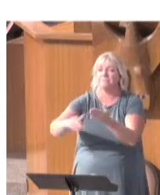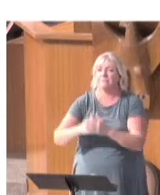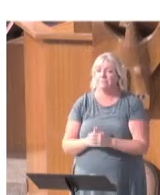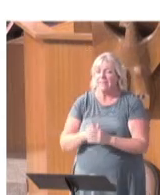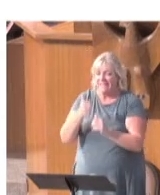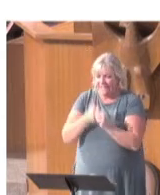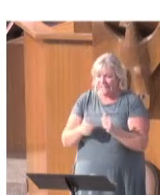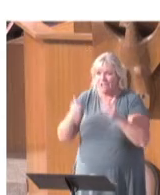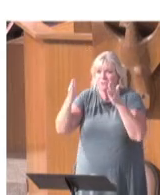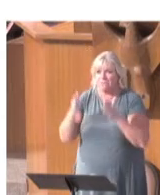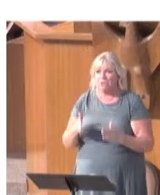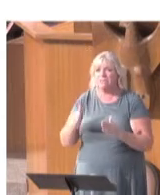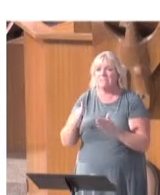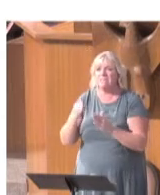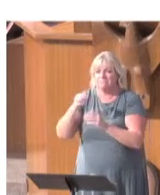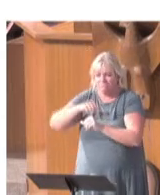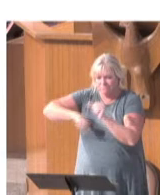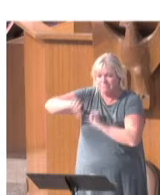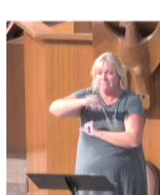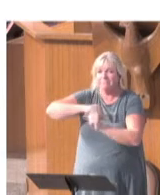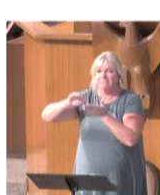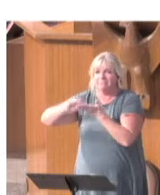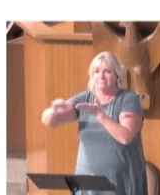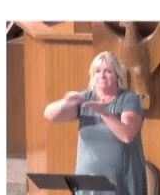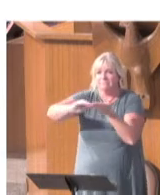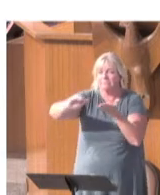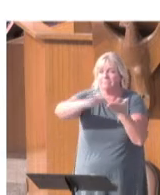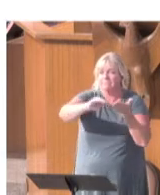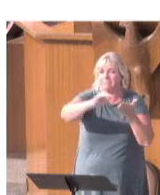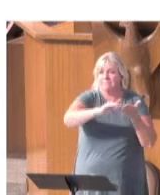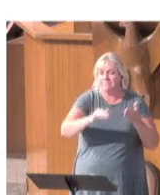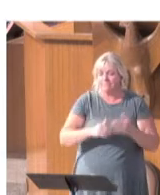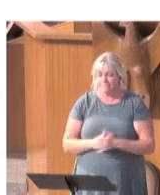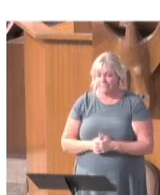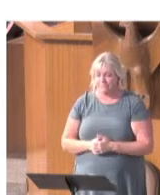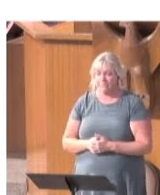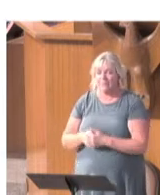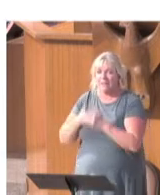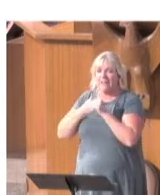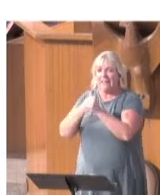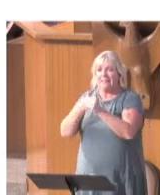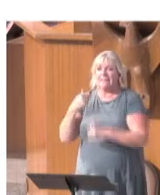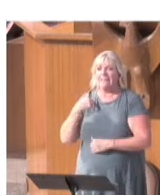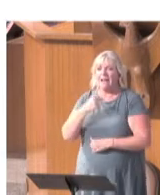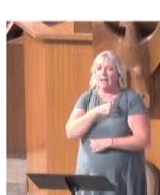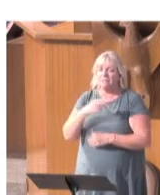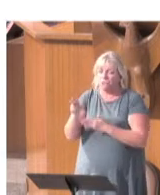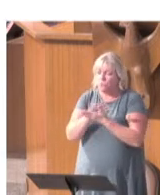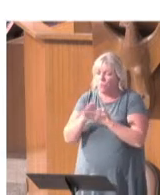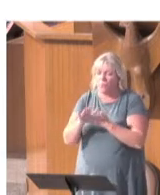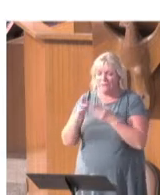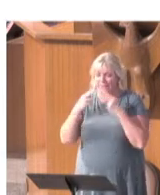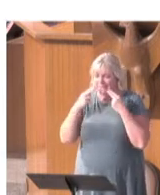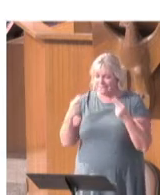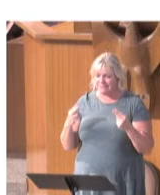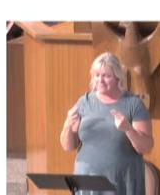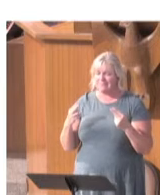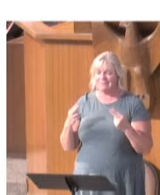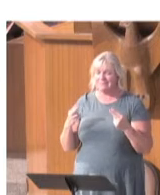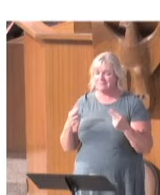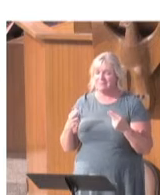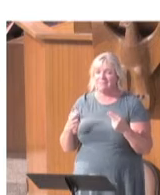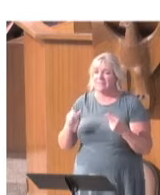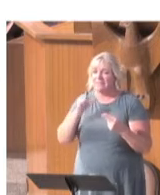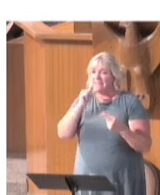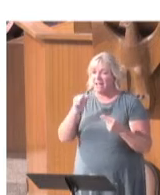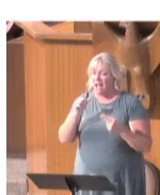each one to each one to each one. Lead us to holy innocence beyond the evil